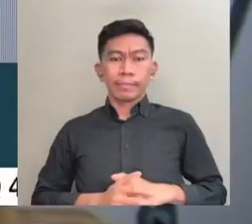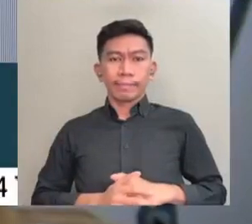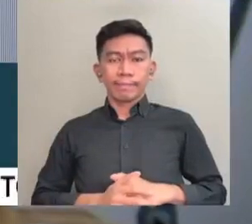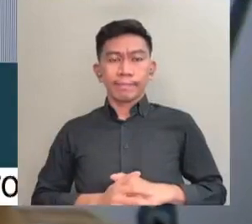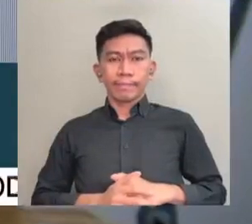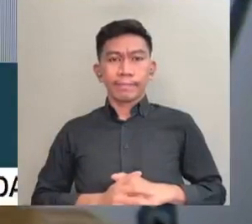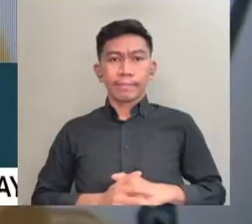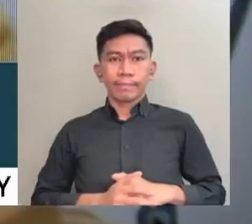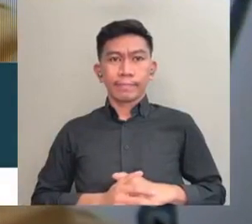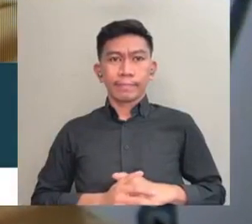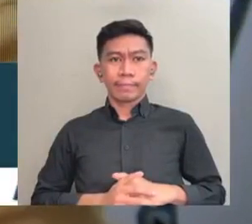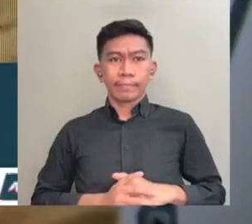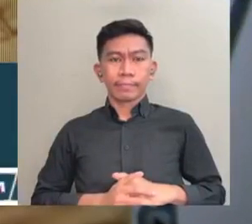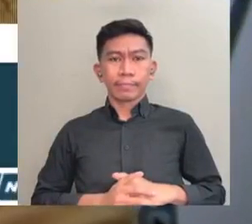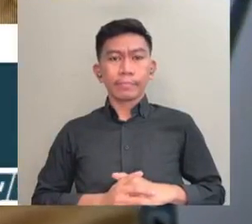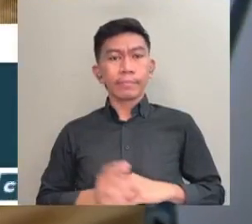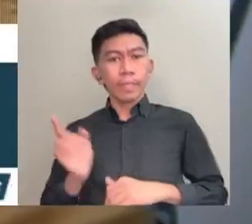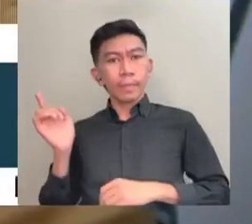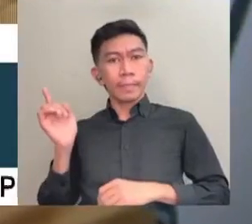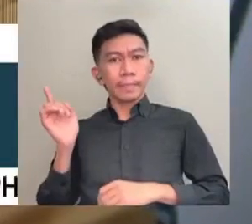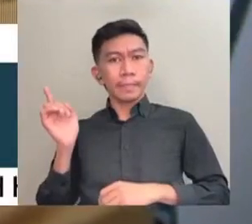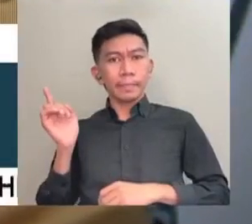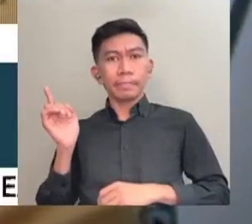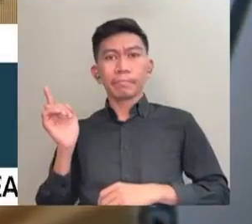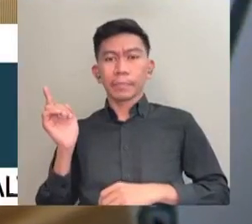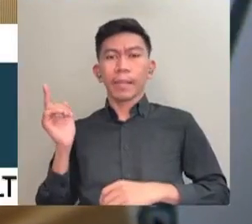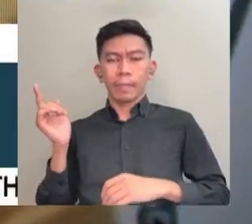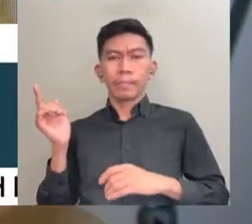We'll deploy a medical response team to